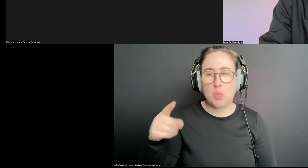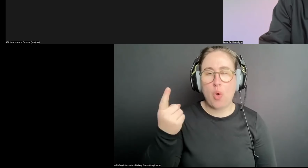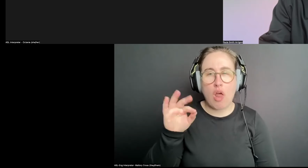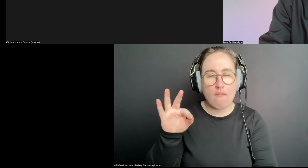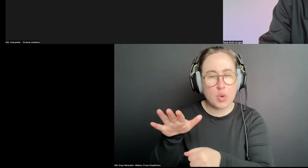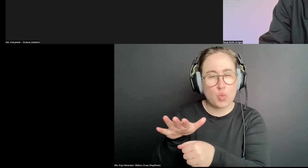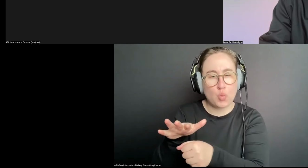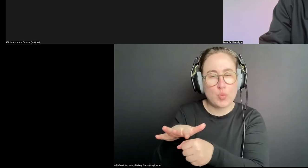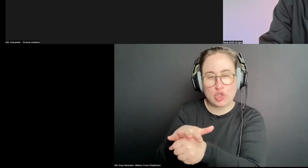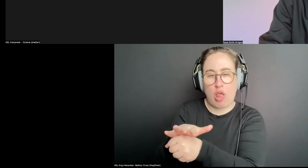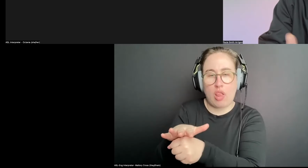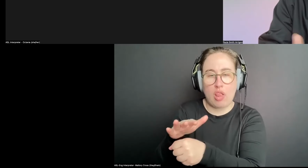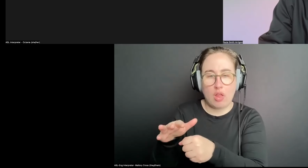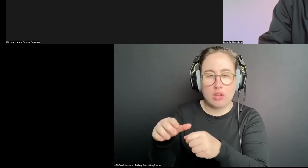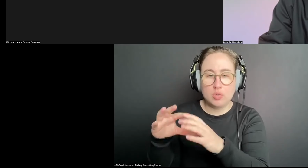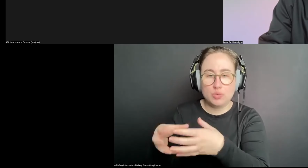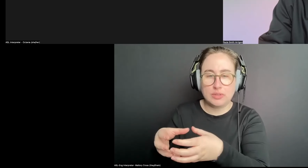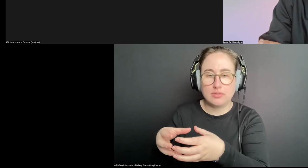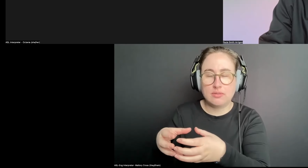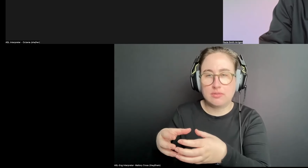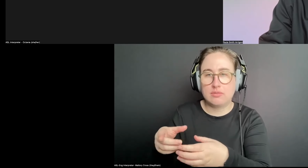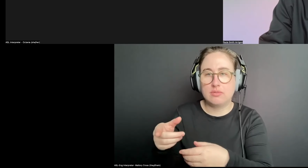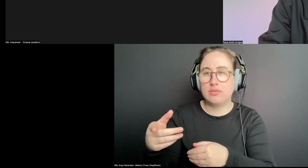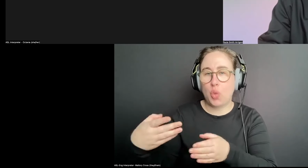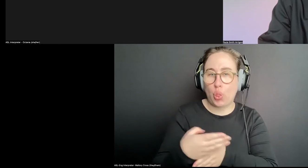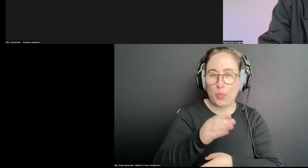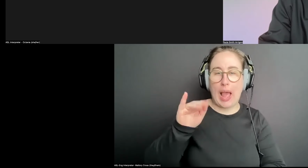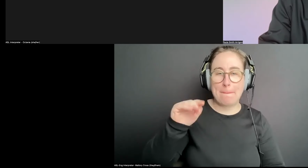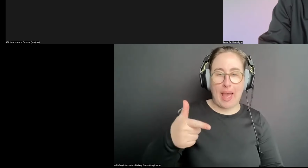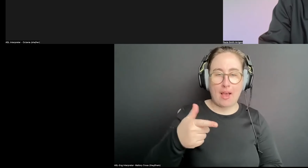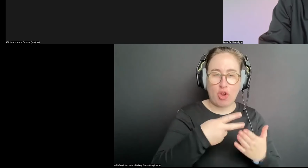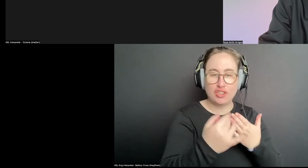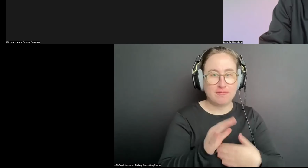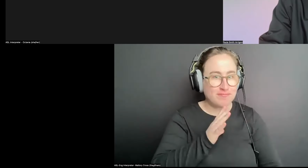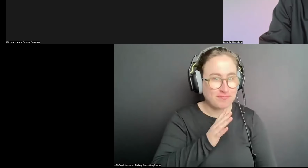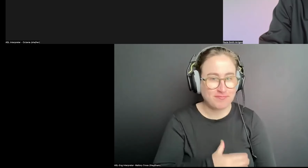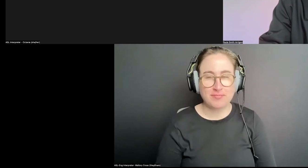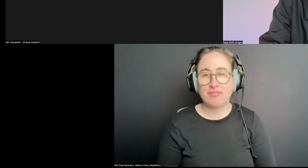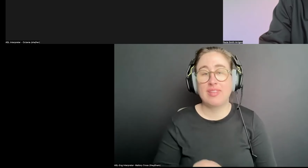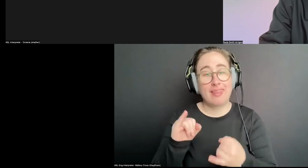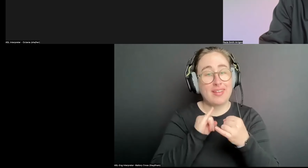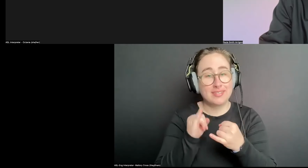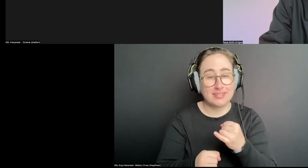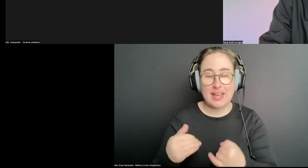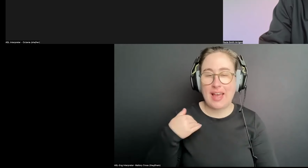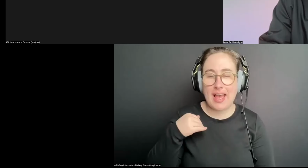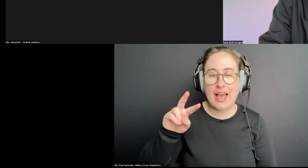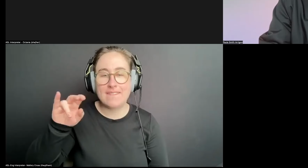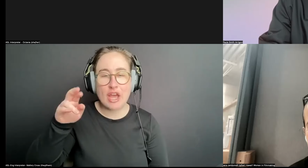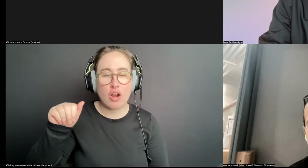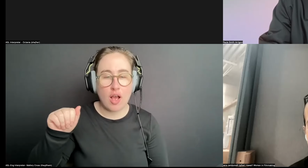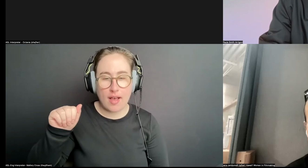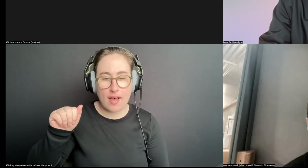groups that has come through the IMAG initiative. And then lastly, we have Vera